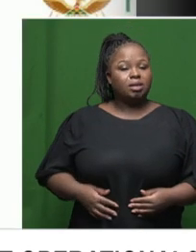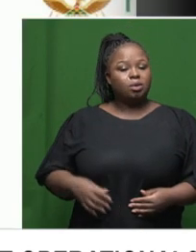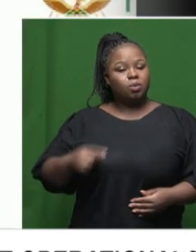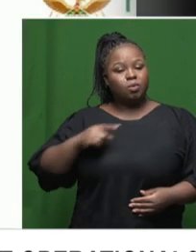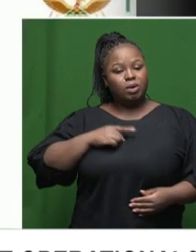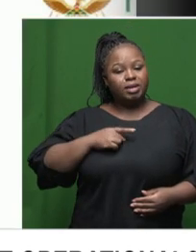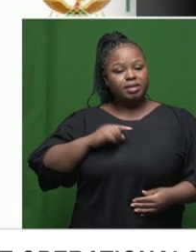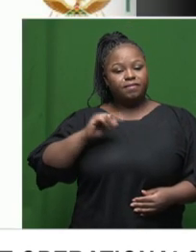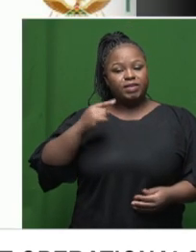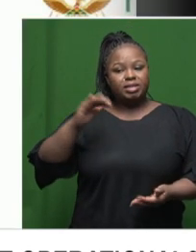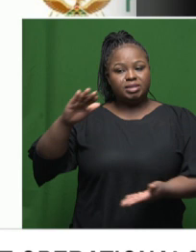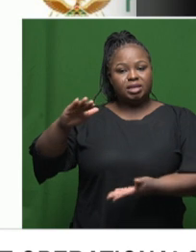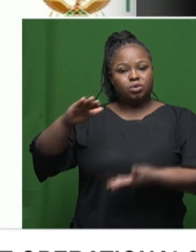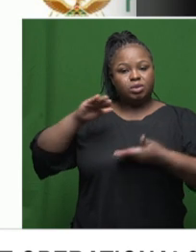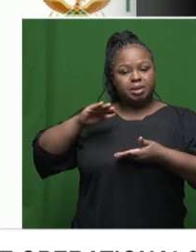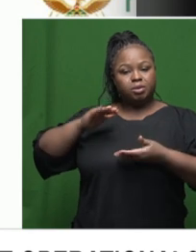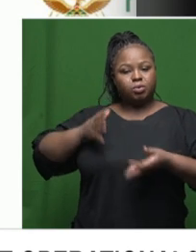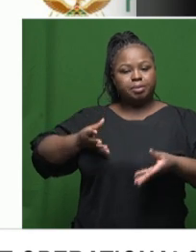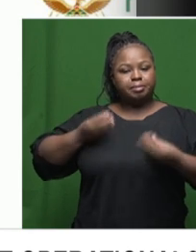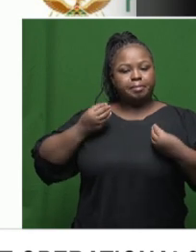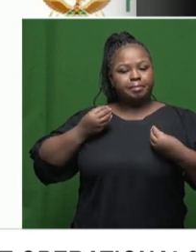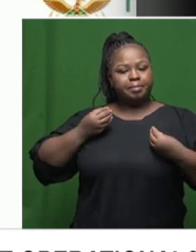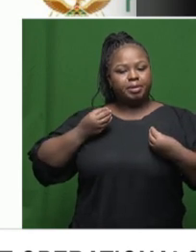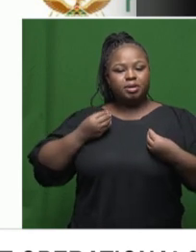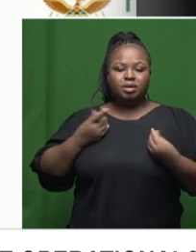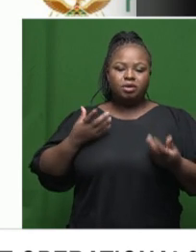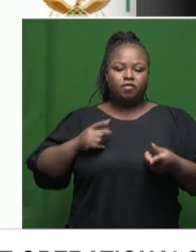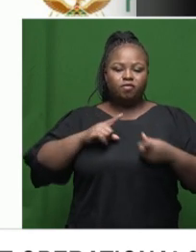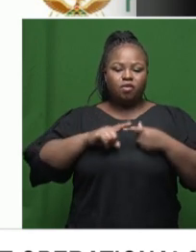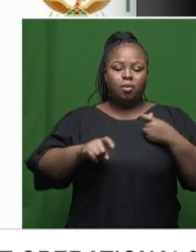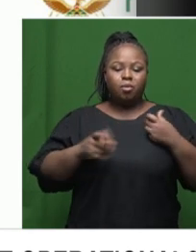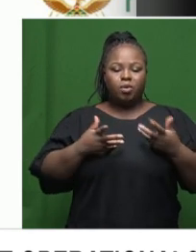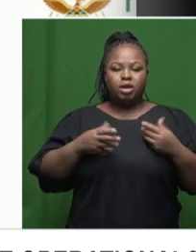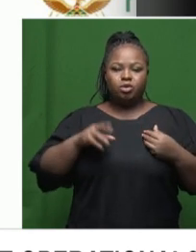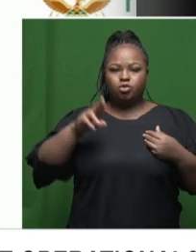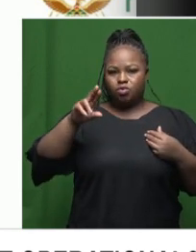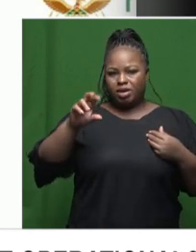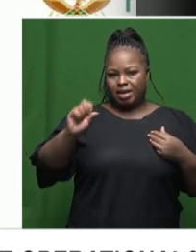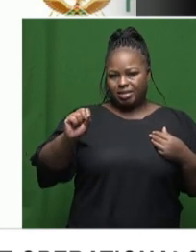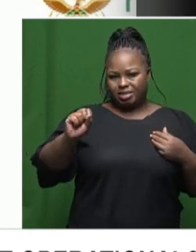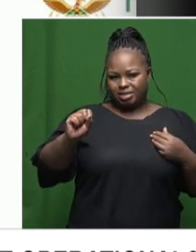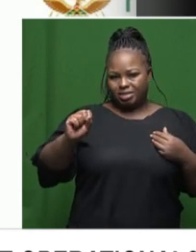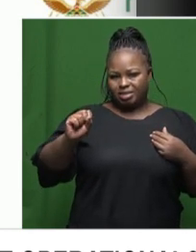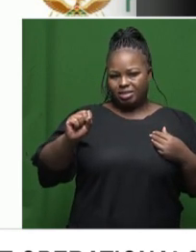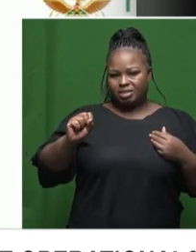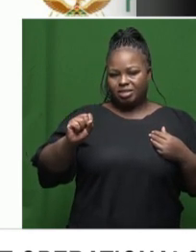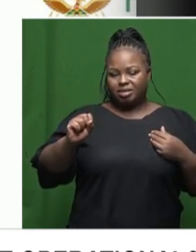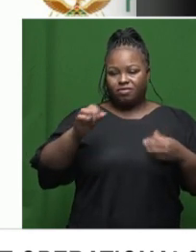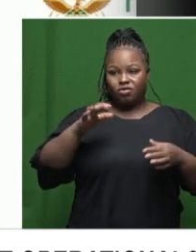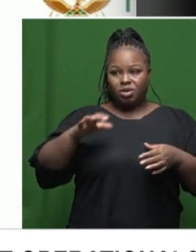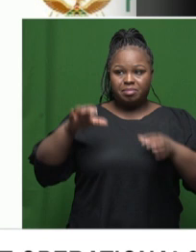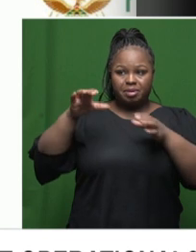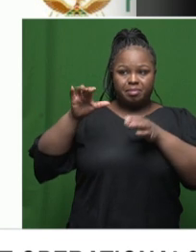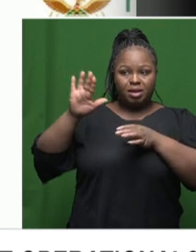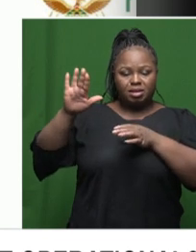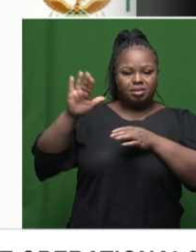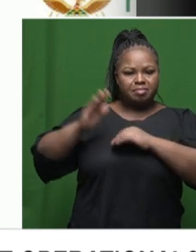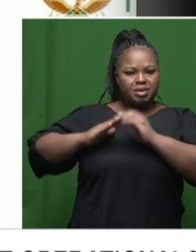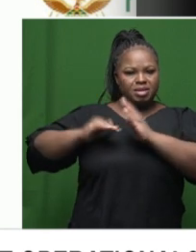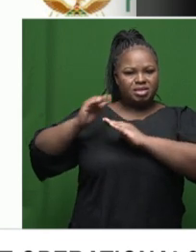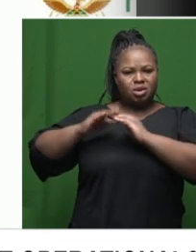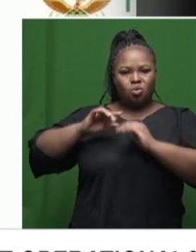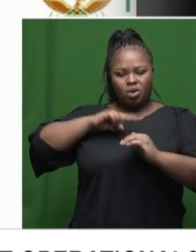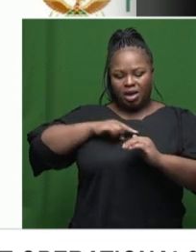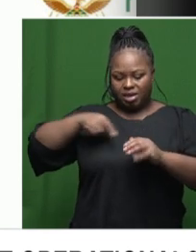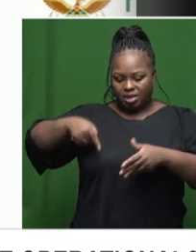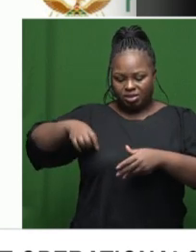that we received previously, it was all the way from US, or from the US plant, because this plant was not yet